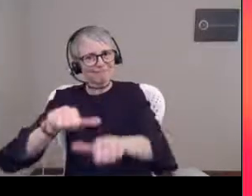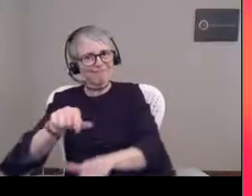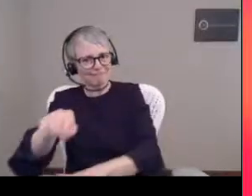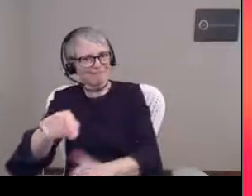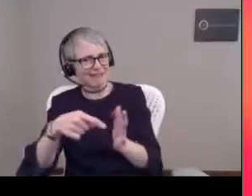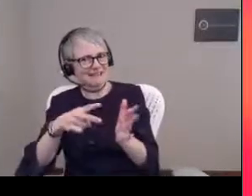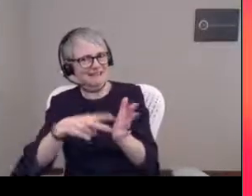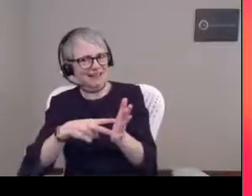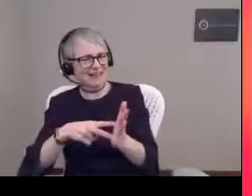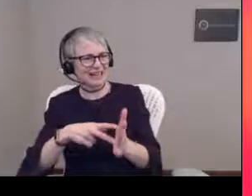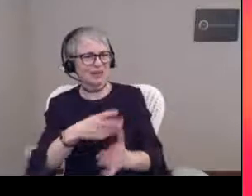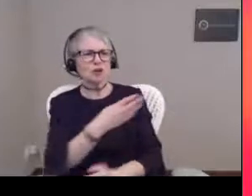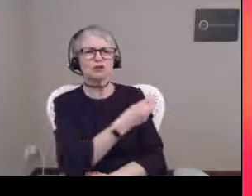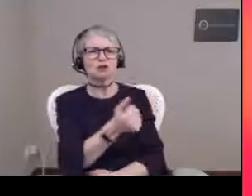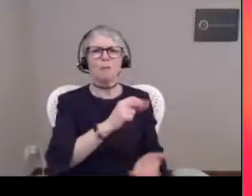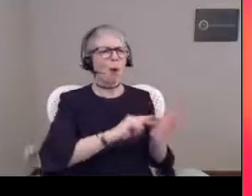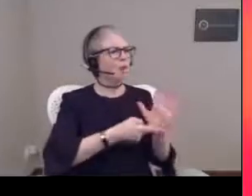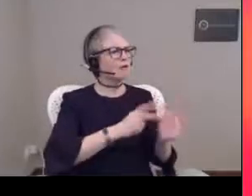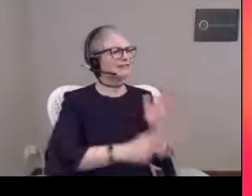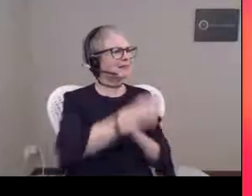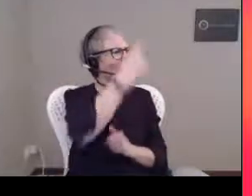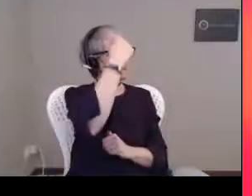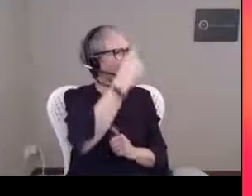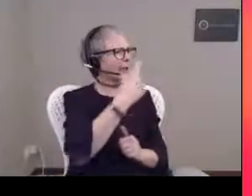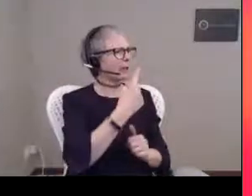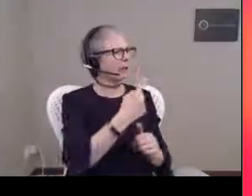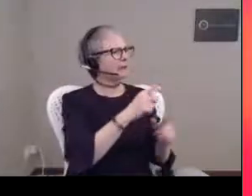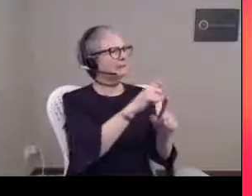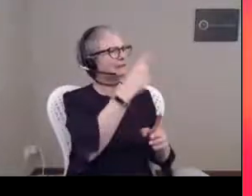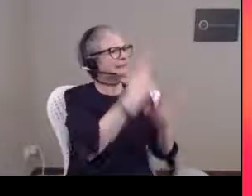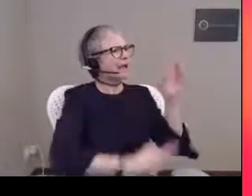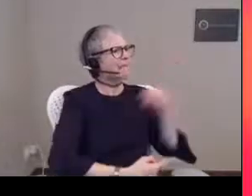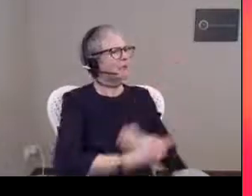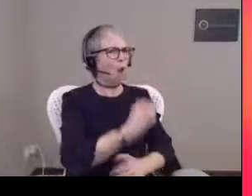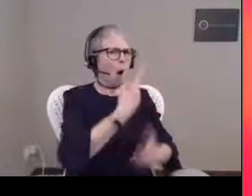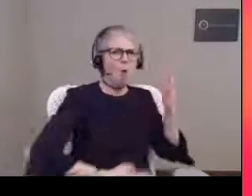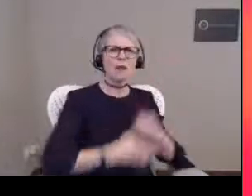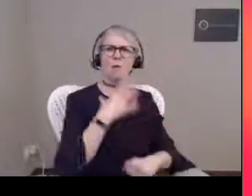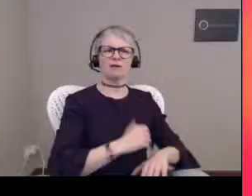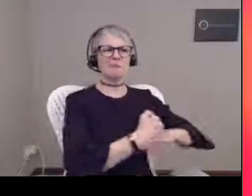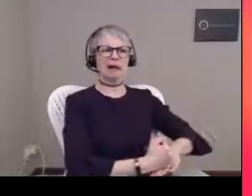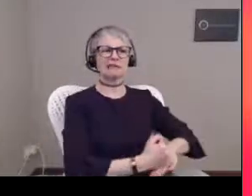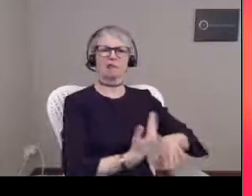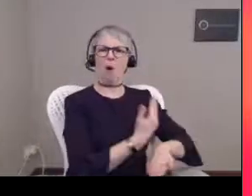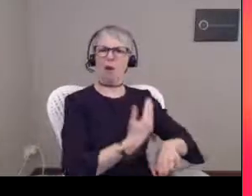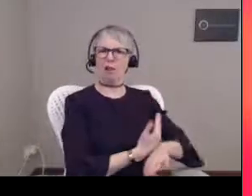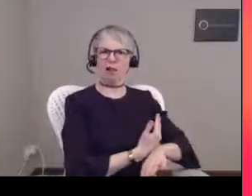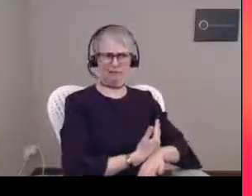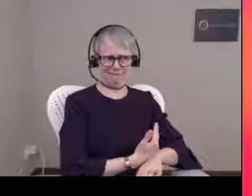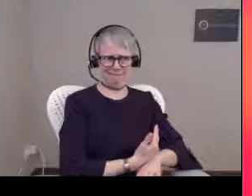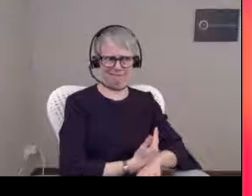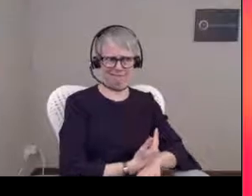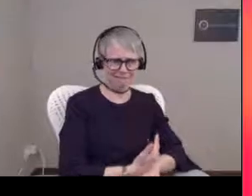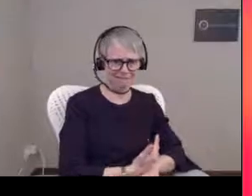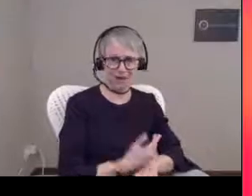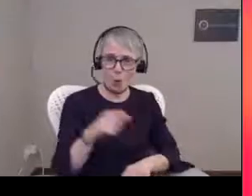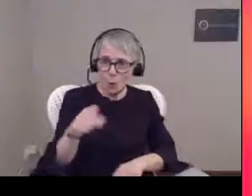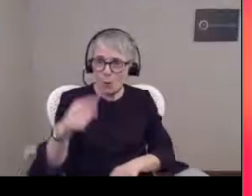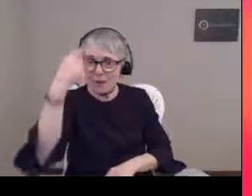disabled people are only interested in entry-level roles, and nothing could be further from the truth. And it's great when we find an employer that recognises somebody might